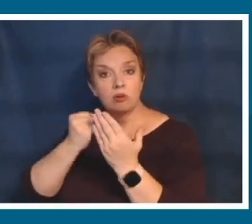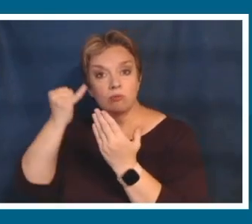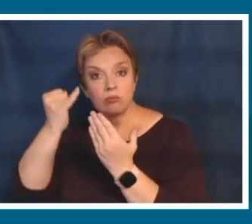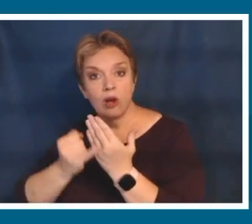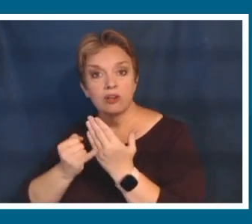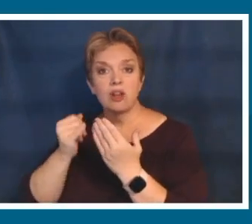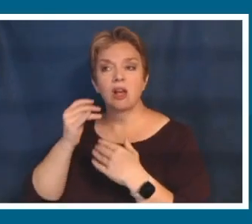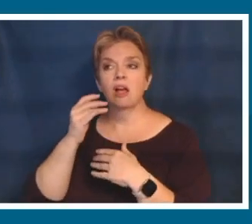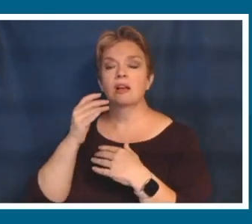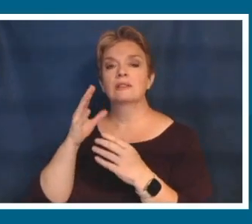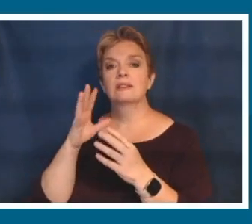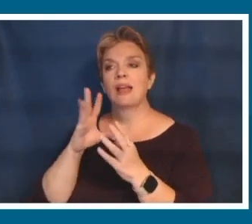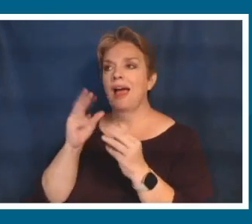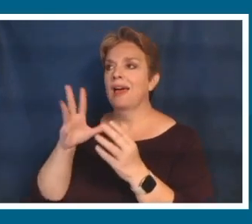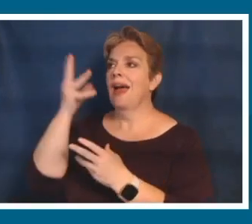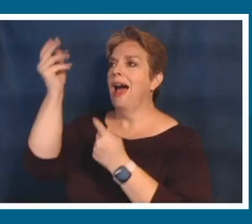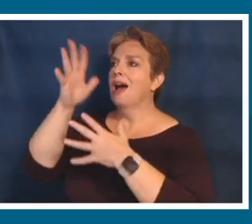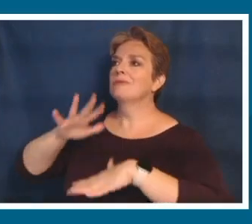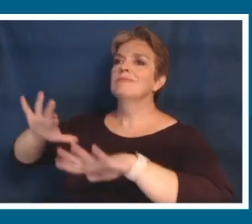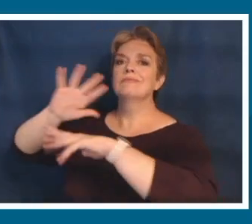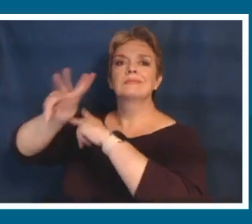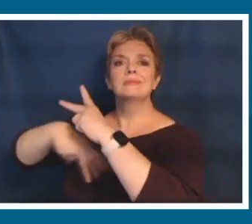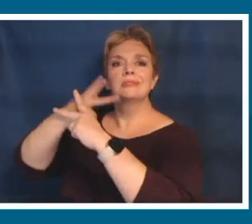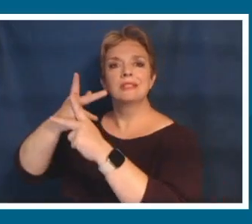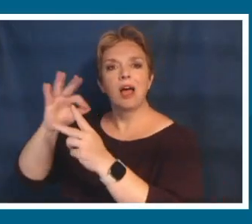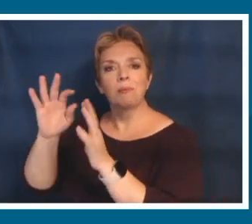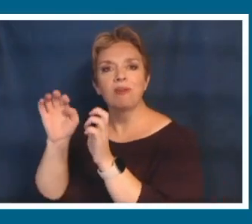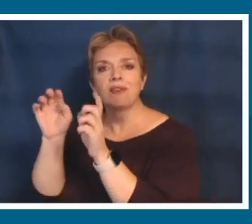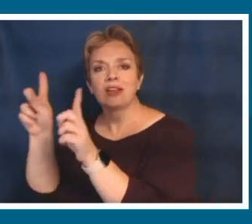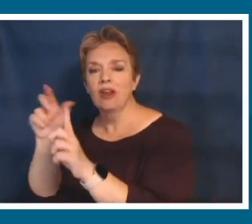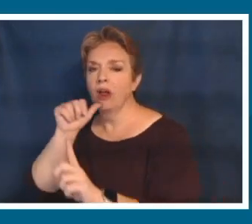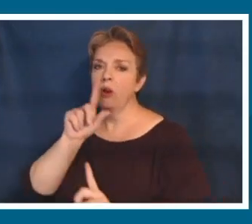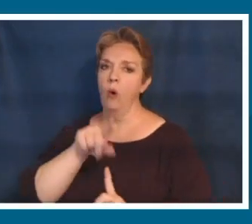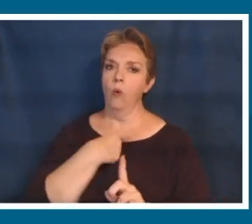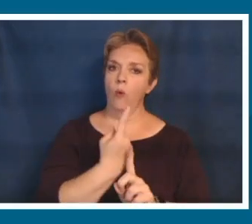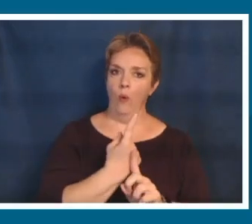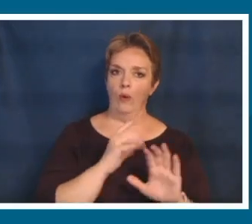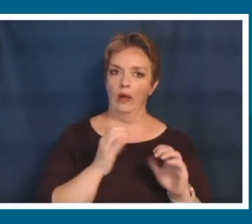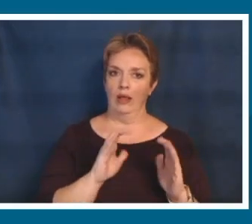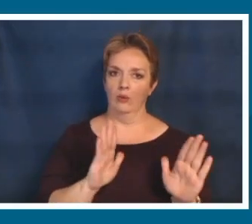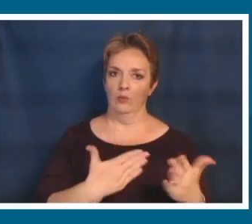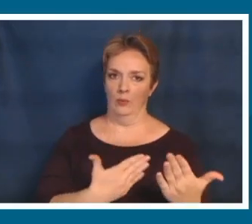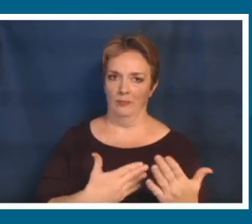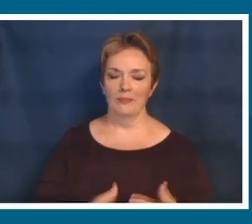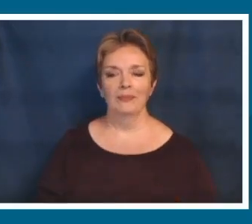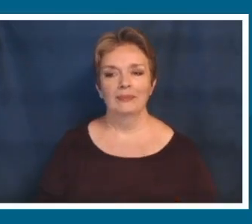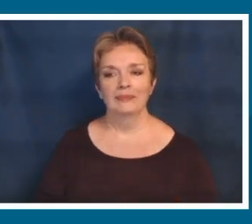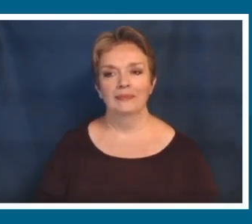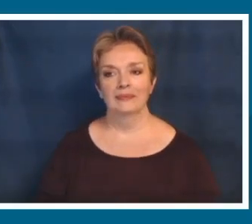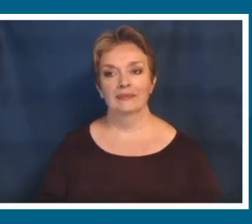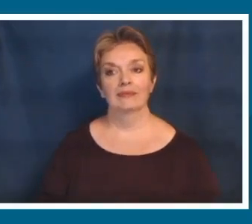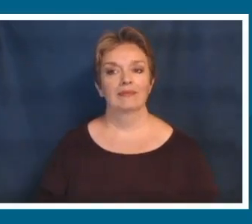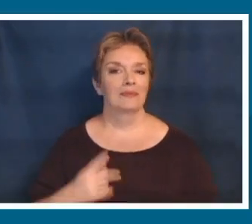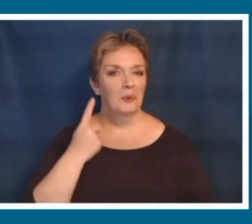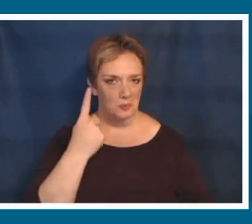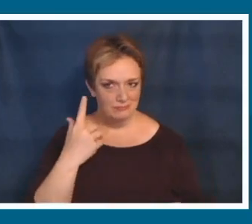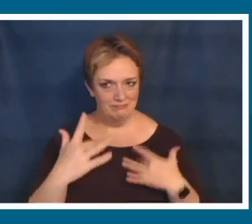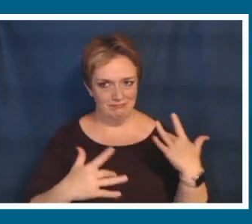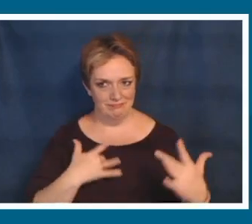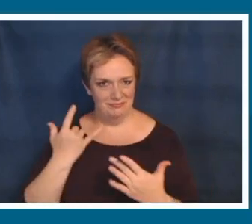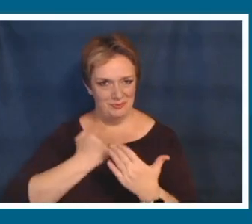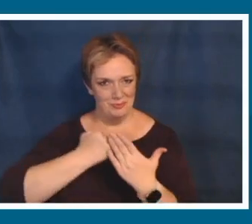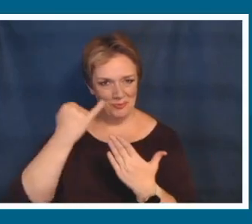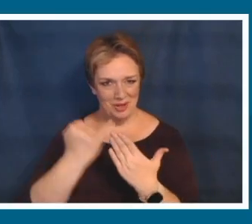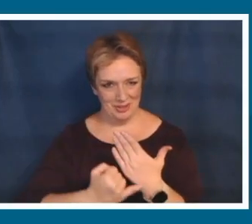traditional classrooms. I want to tell you about an exciting project that we're working on at the